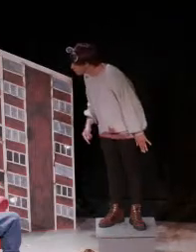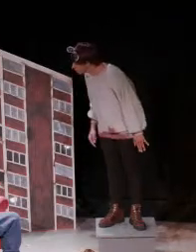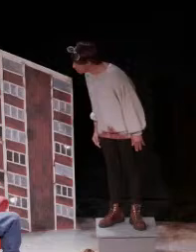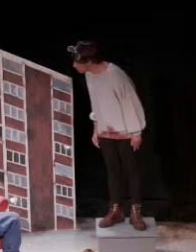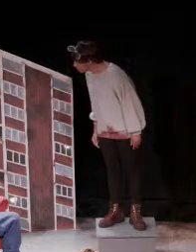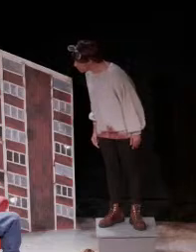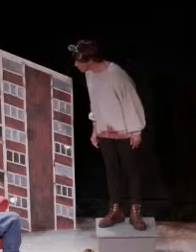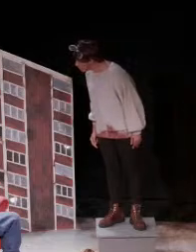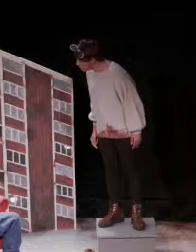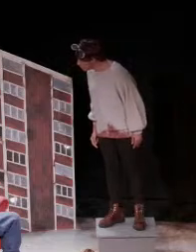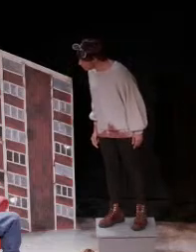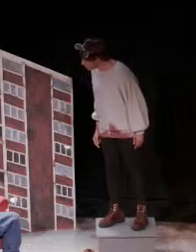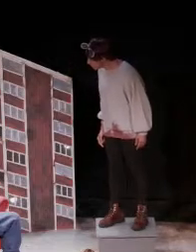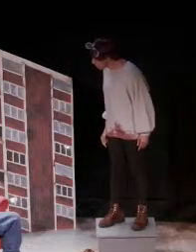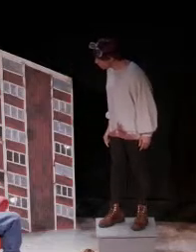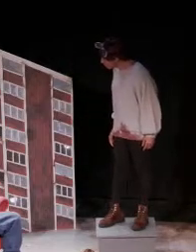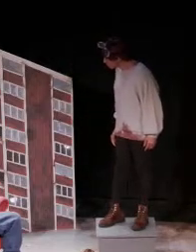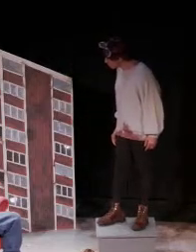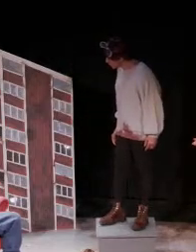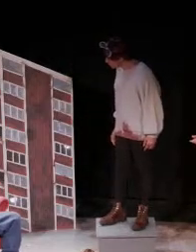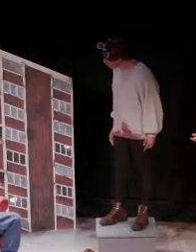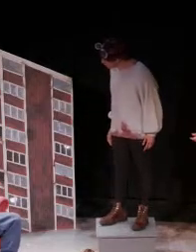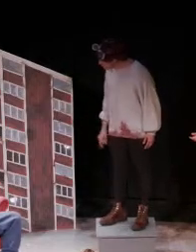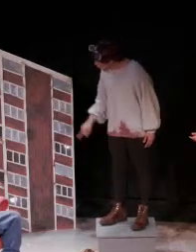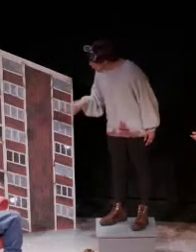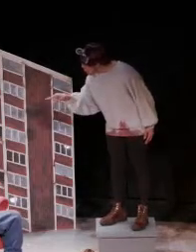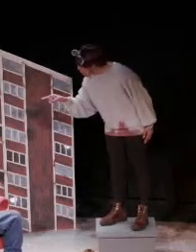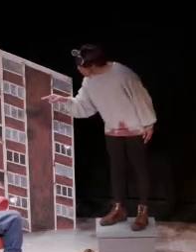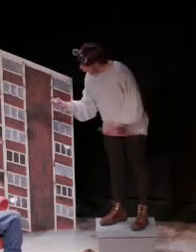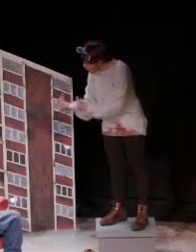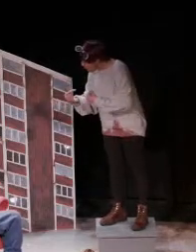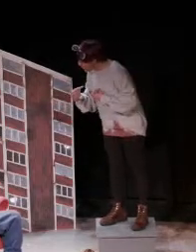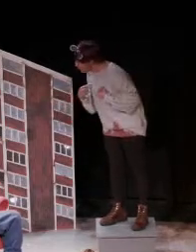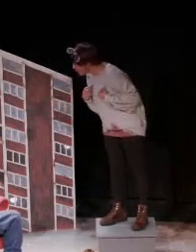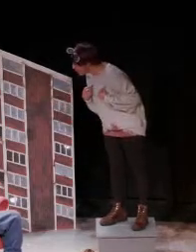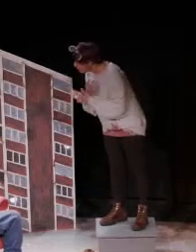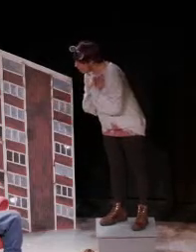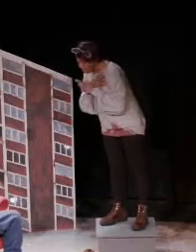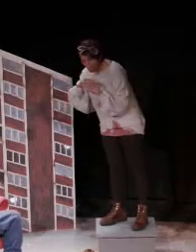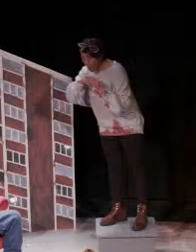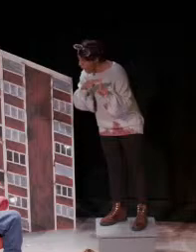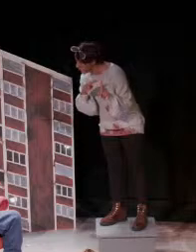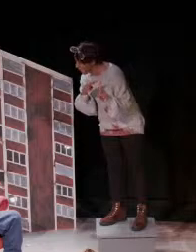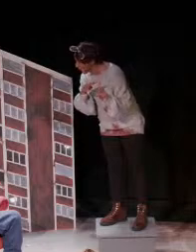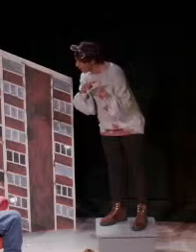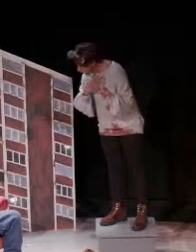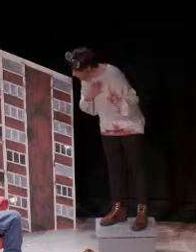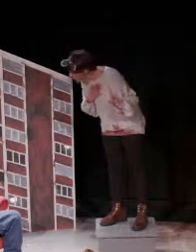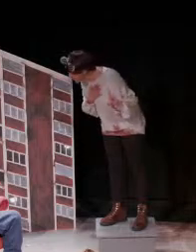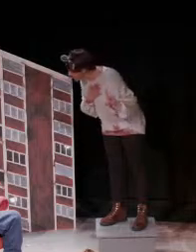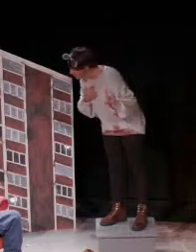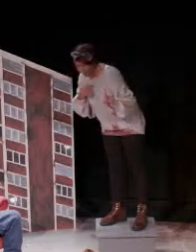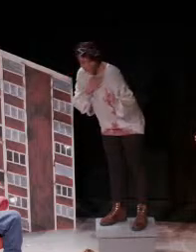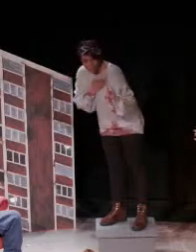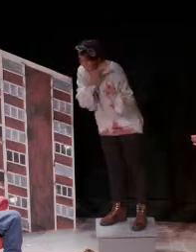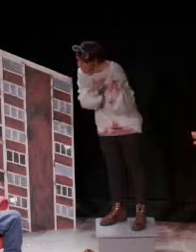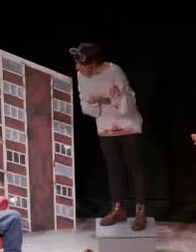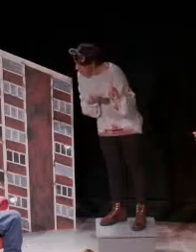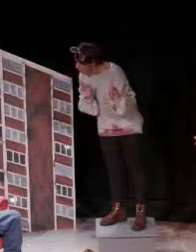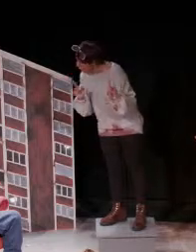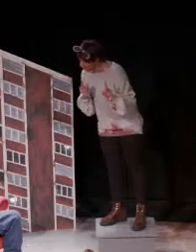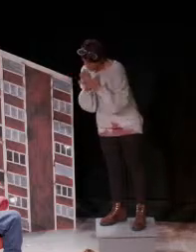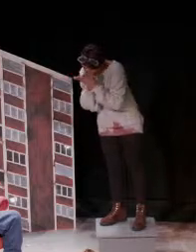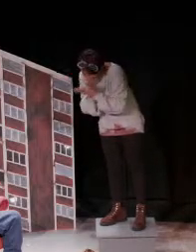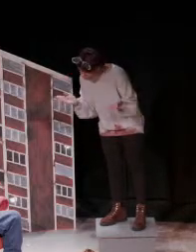More than being mistress of what's been thrust upon me baselessly, I can't claim ownership. For Polixenes, with whom I